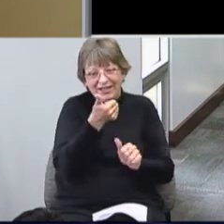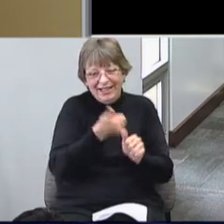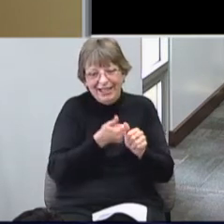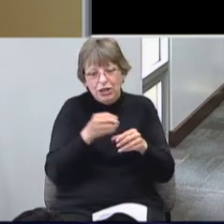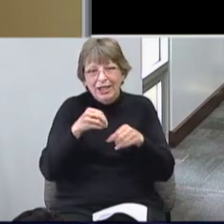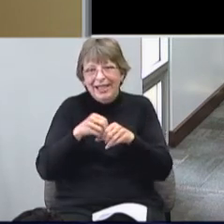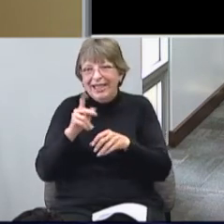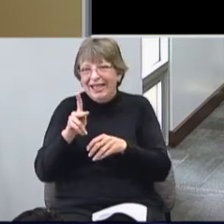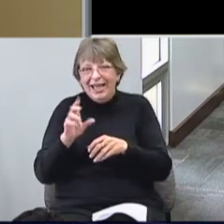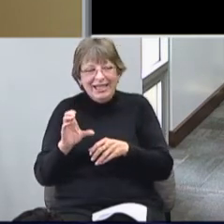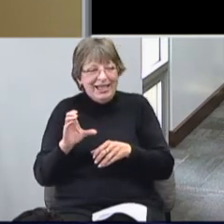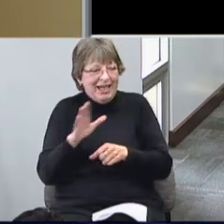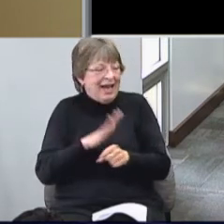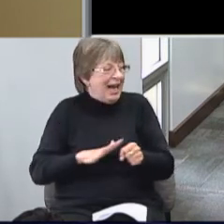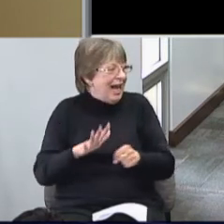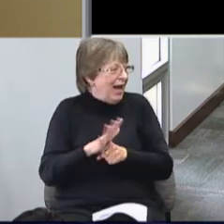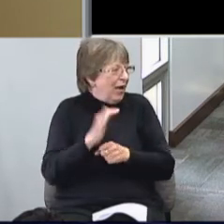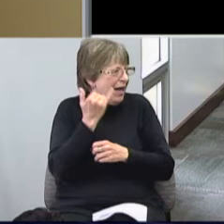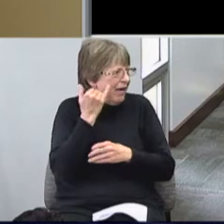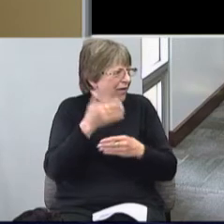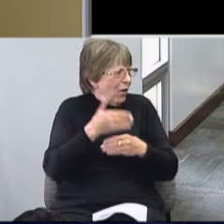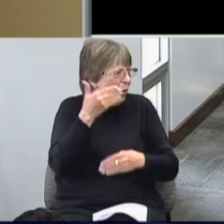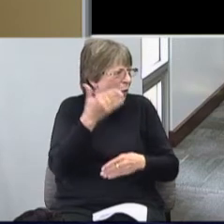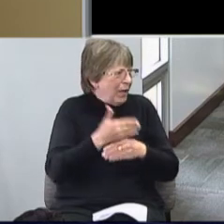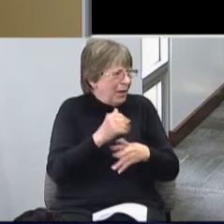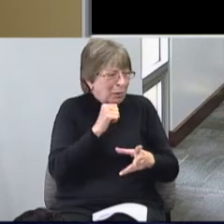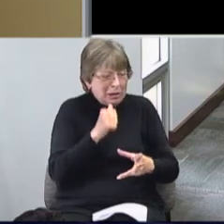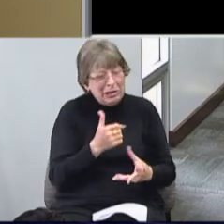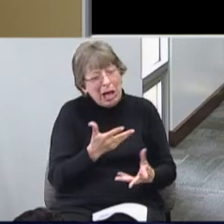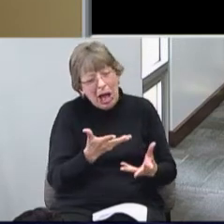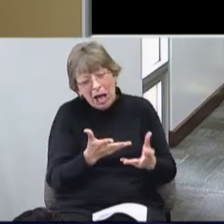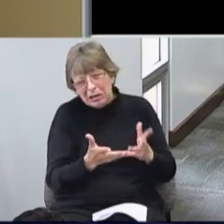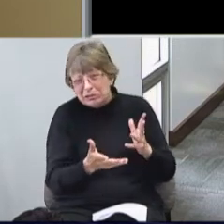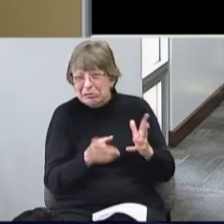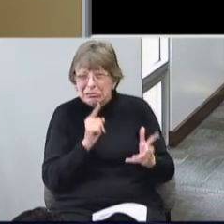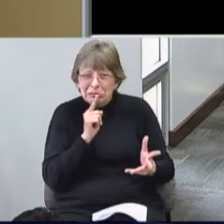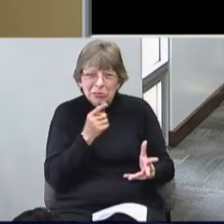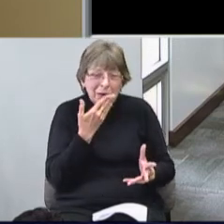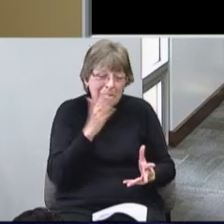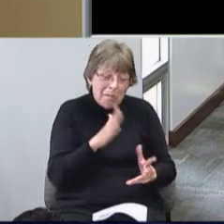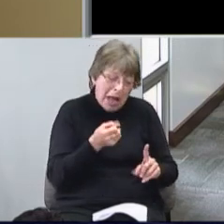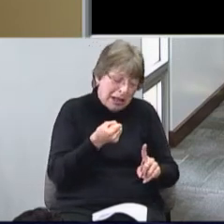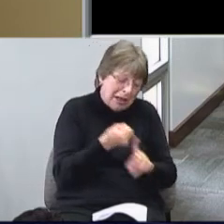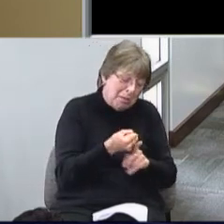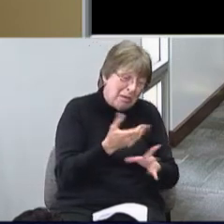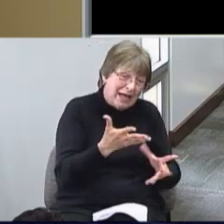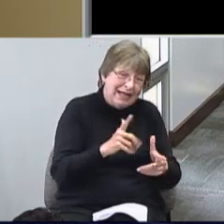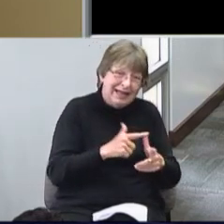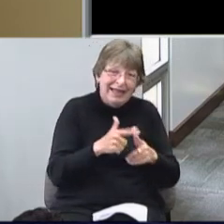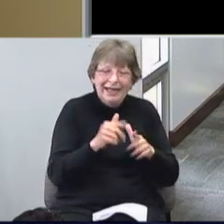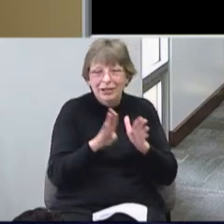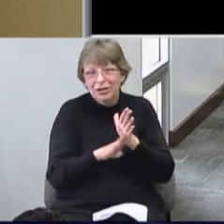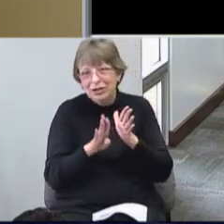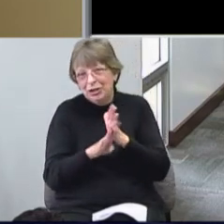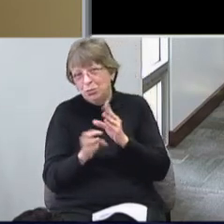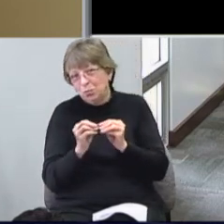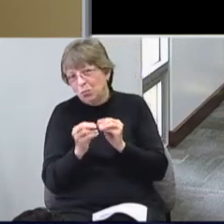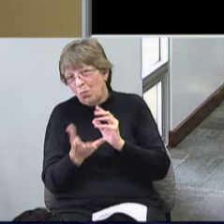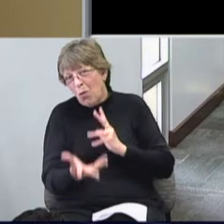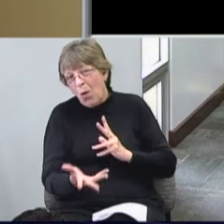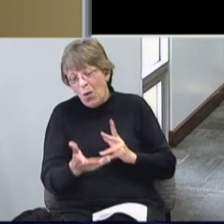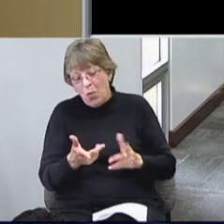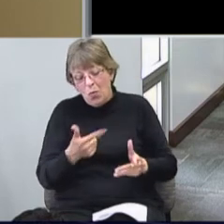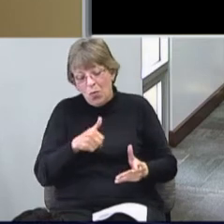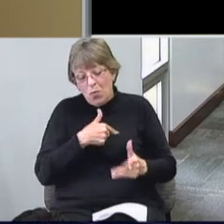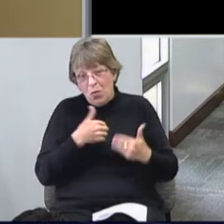area. If a window's not too badly impacted, it could be cheaper. We did have a call